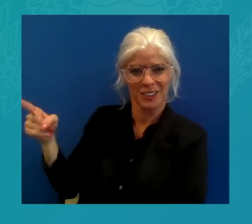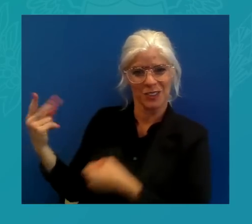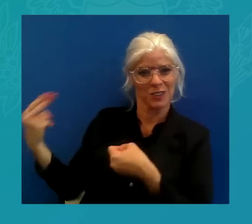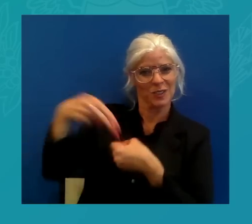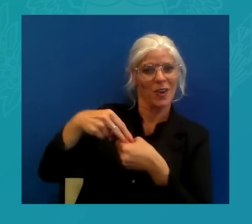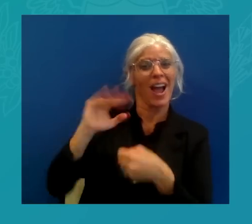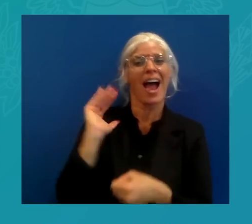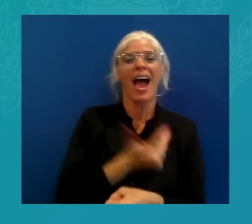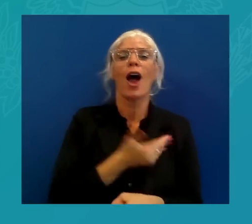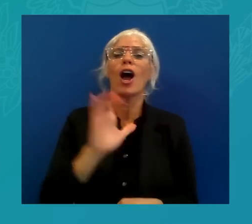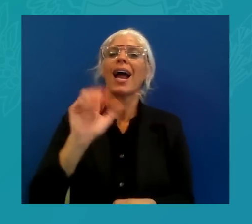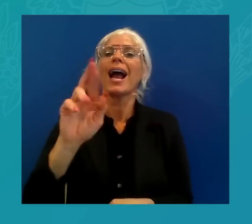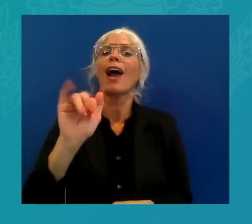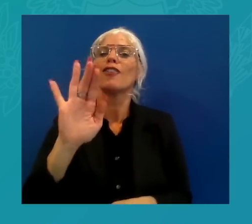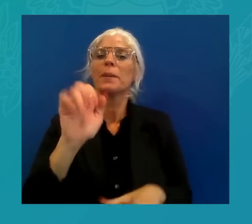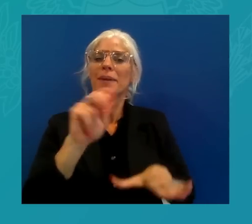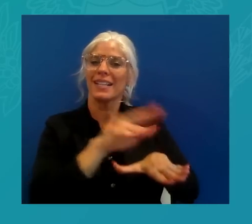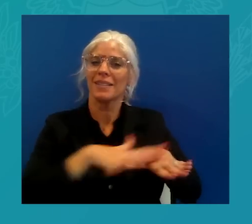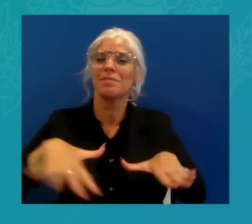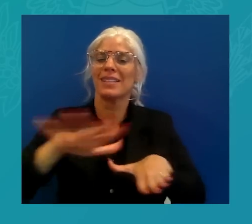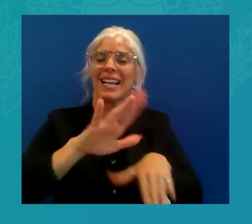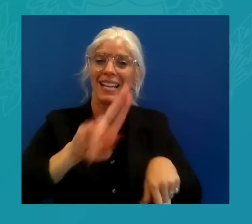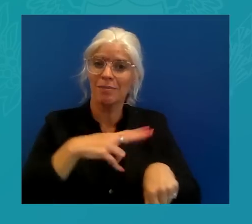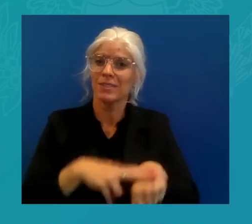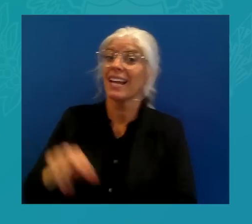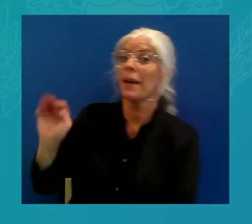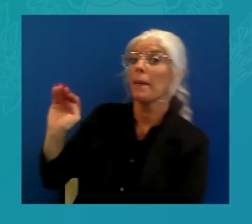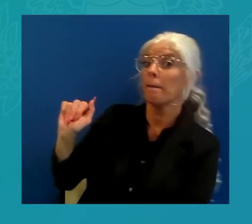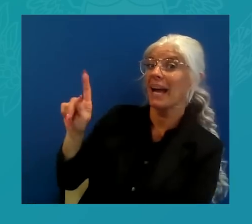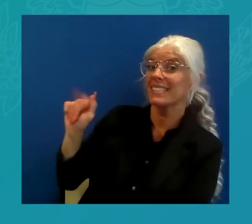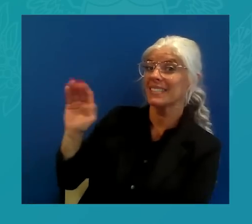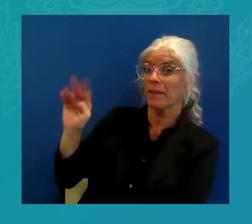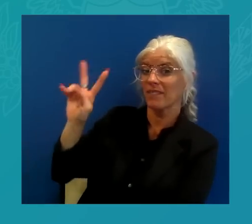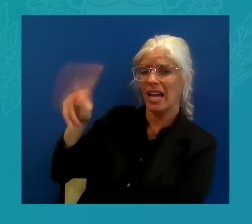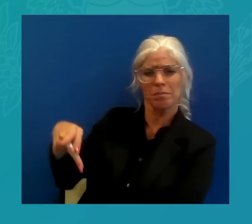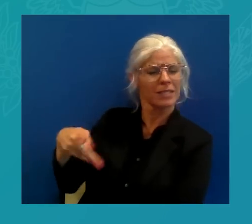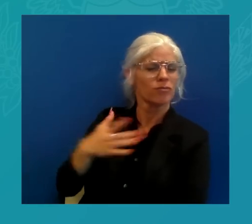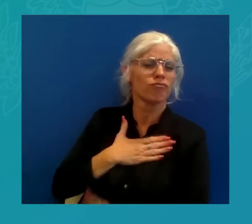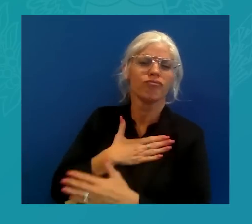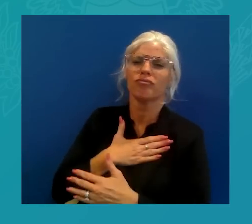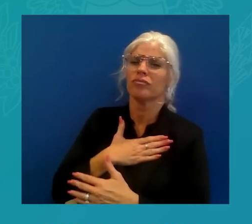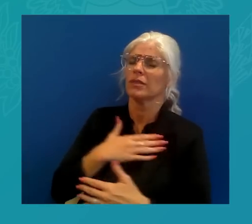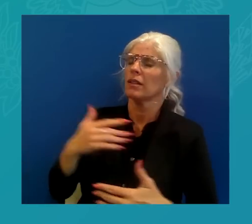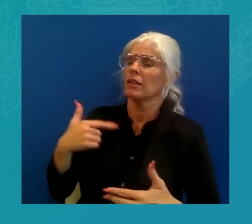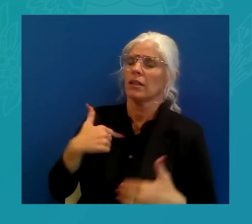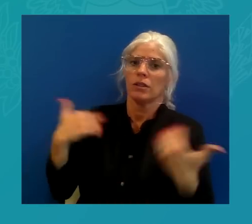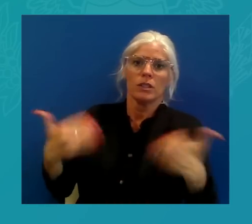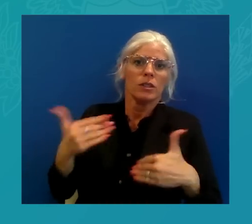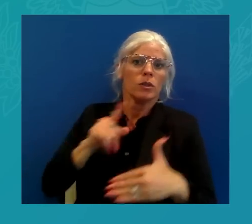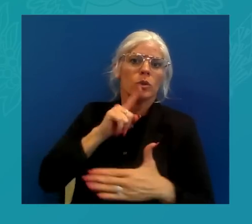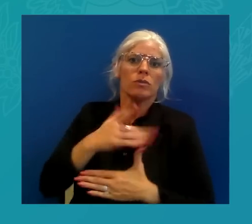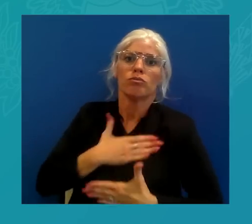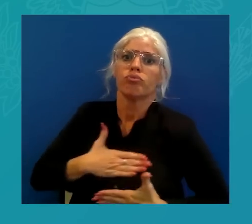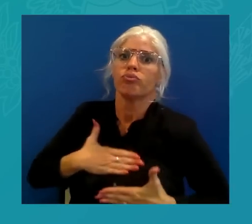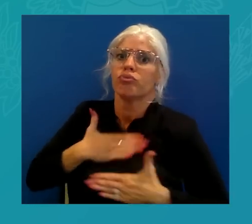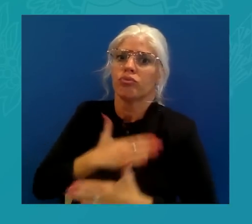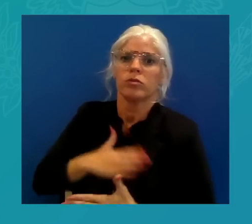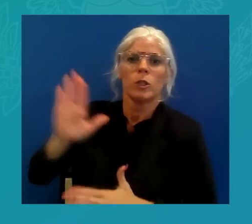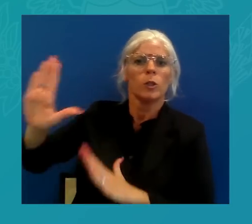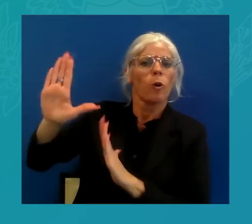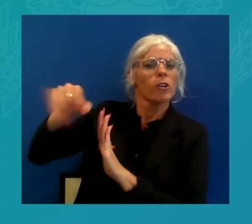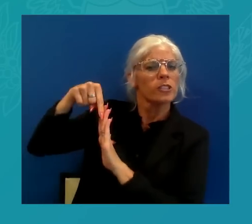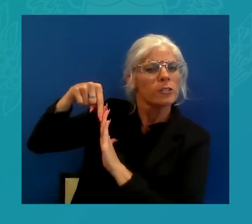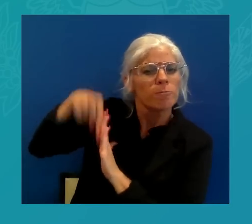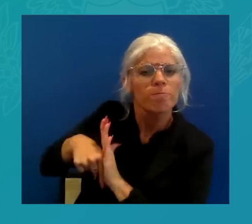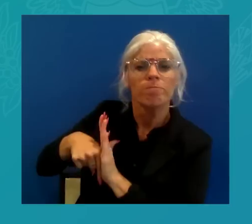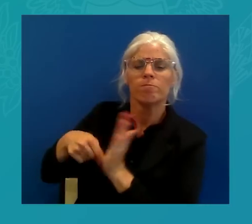nations. Madam Vice President, I believe we all feel and appreciate the depth and sincerity